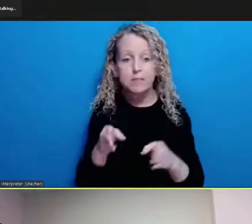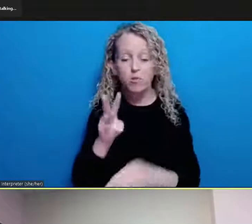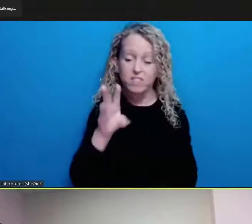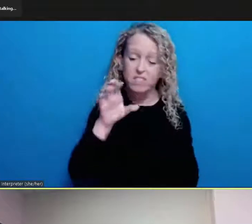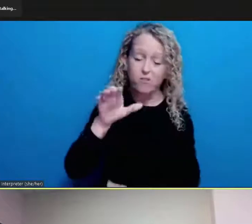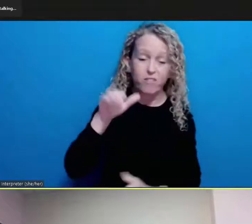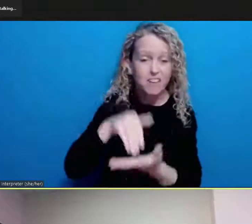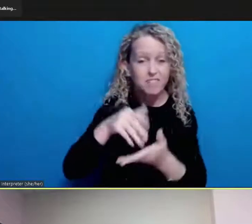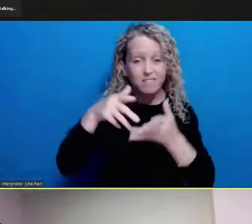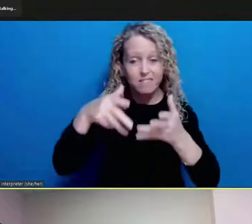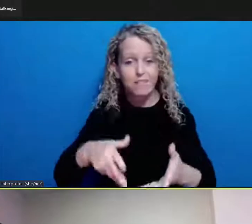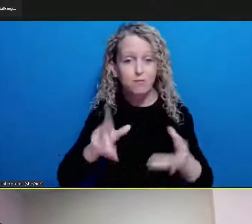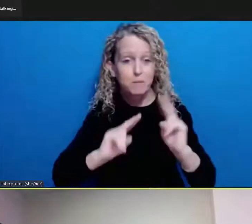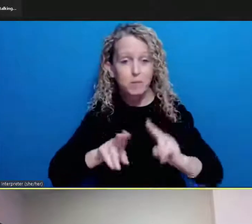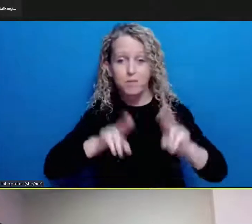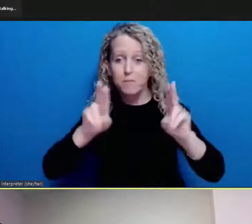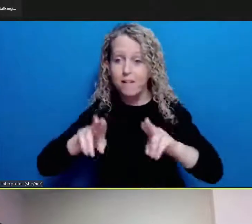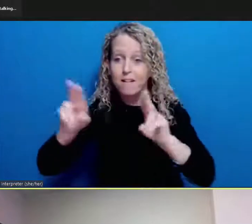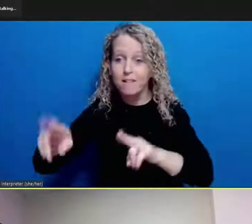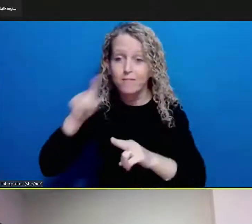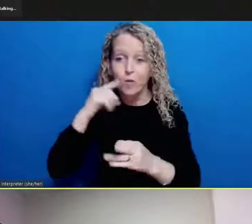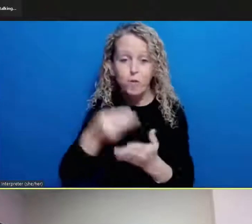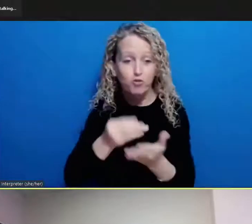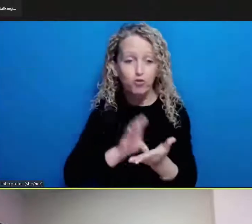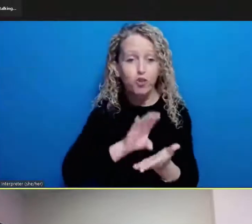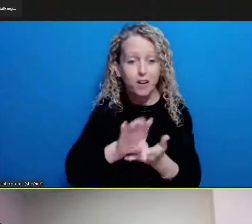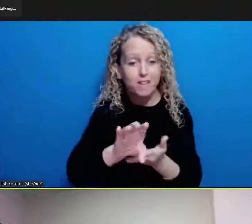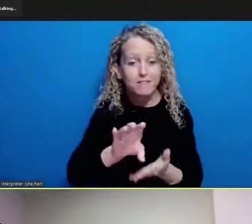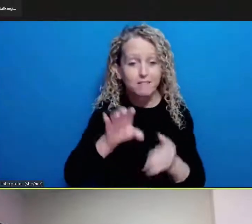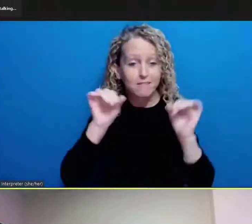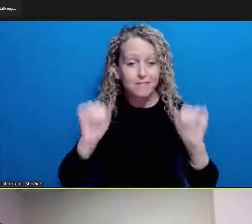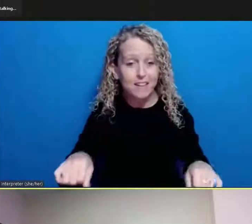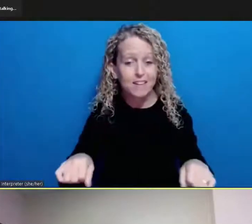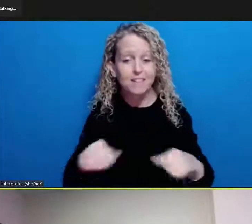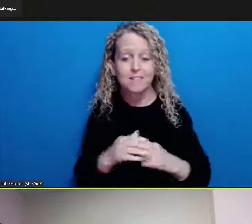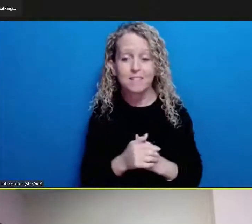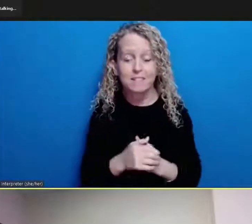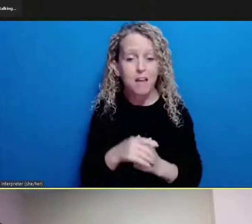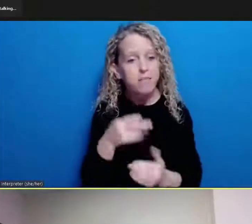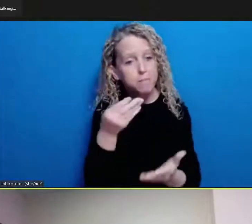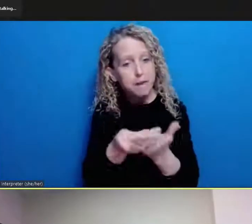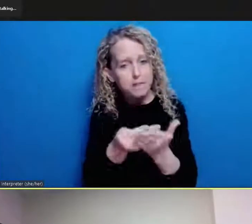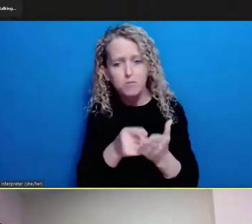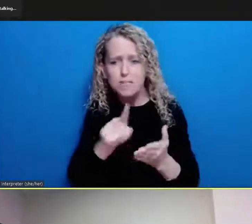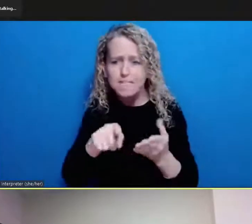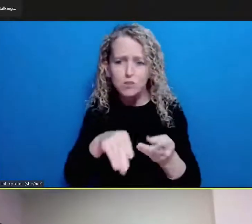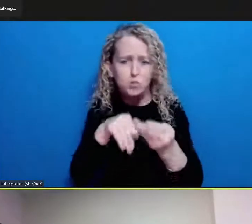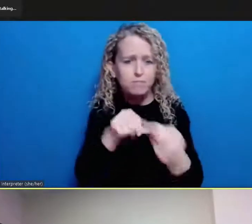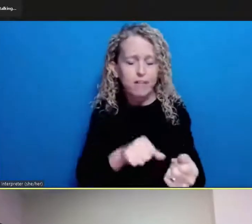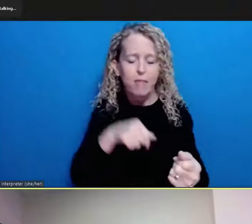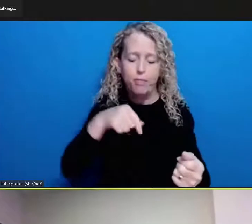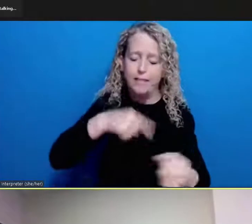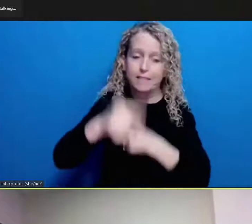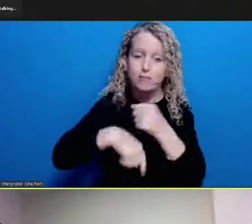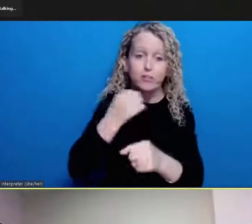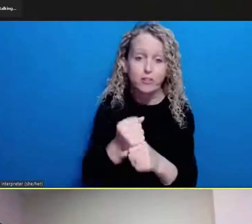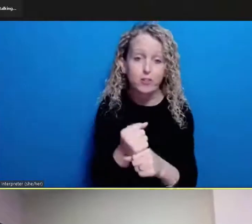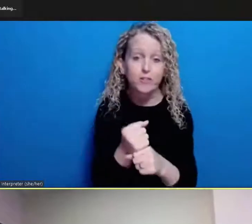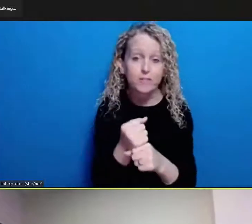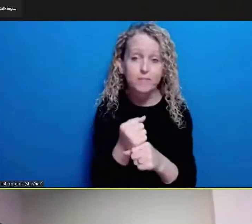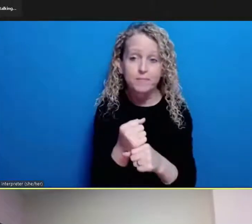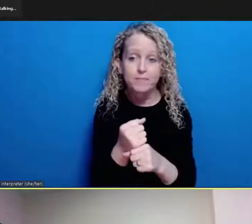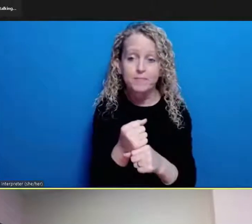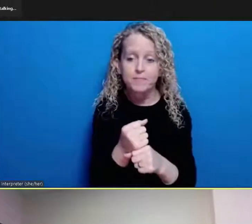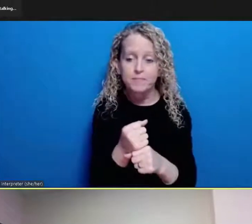for grants, and and definitely this is money that needs to be spent this fiscal year. So